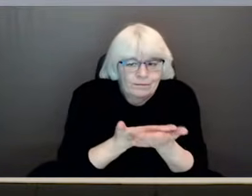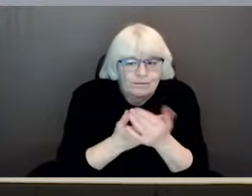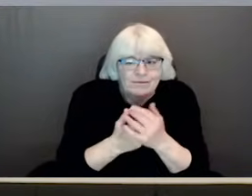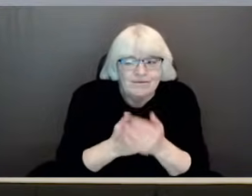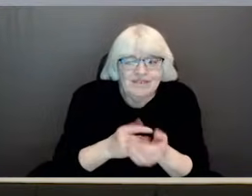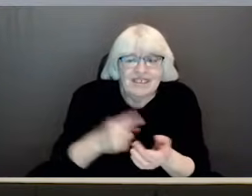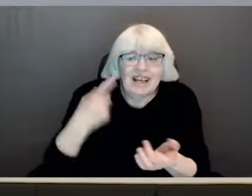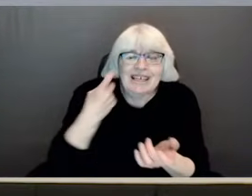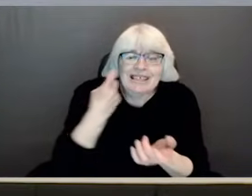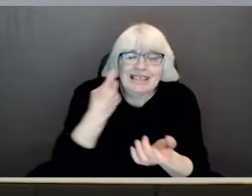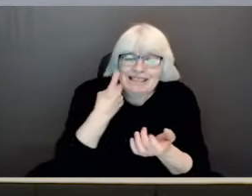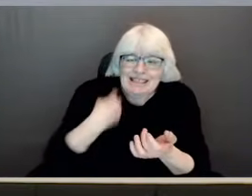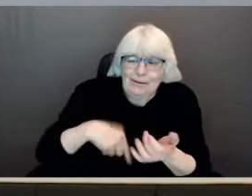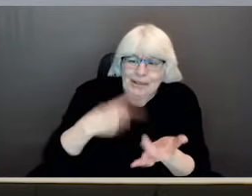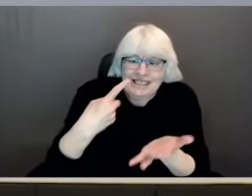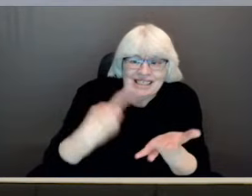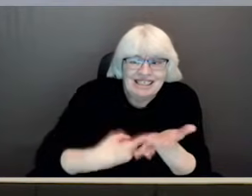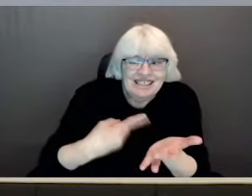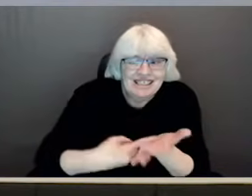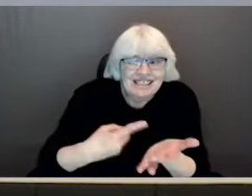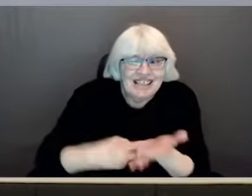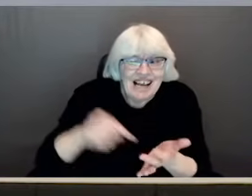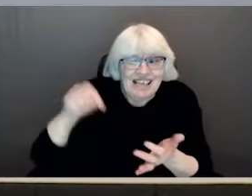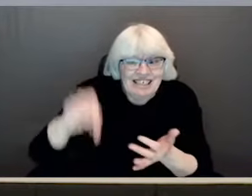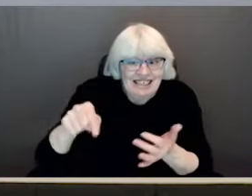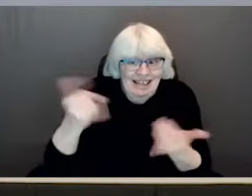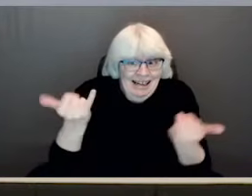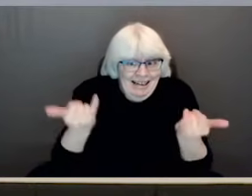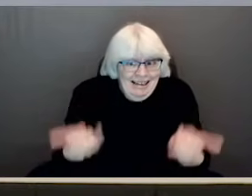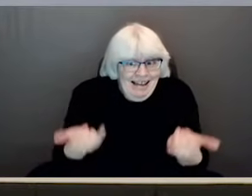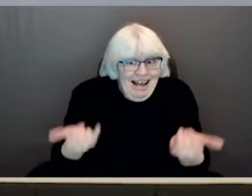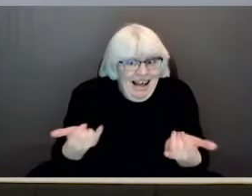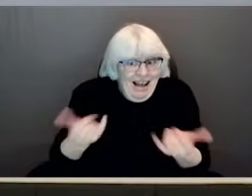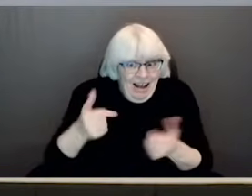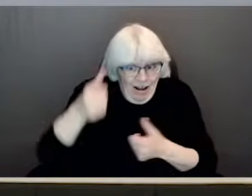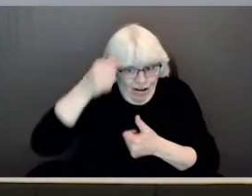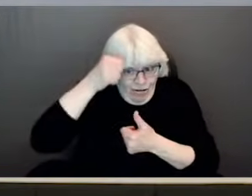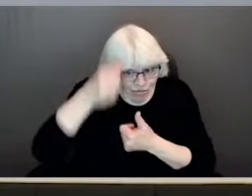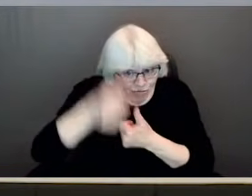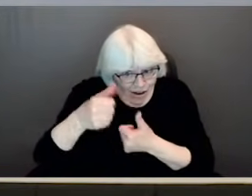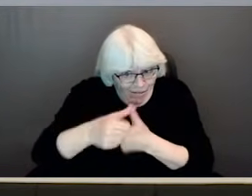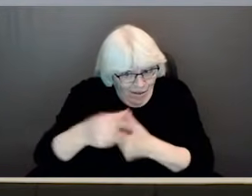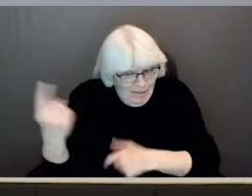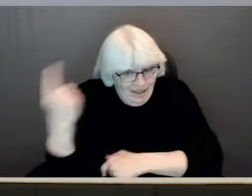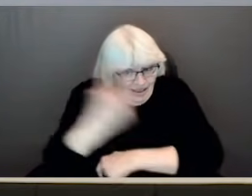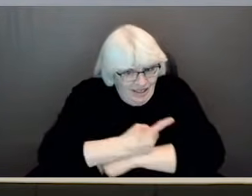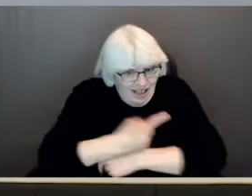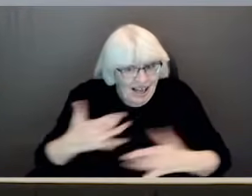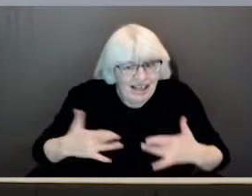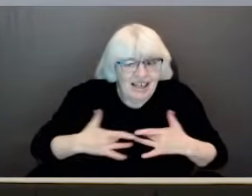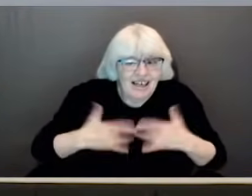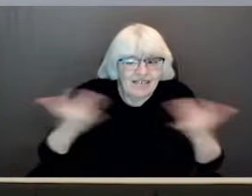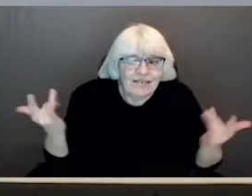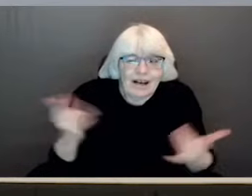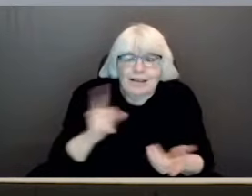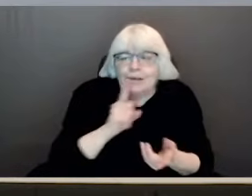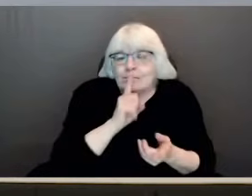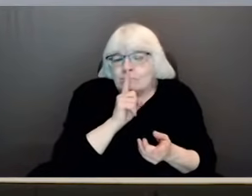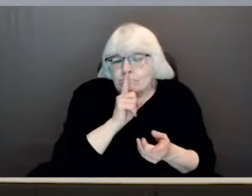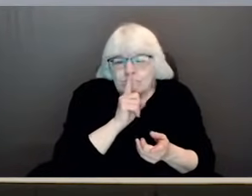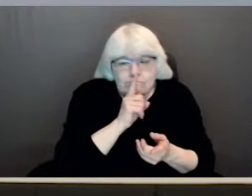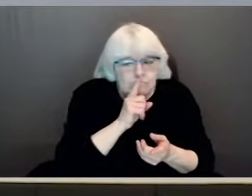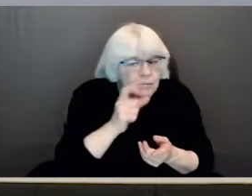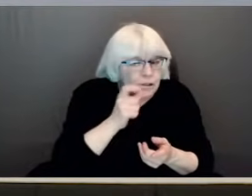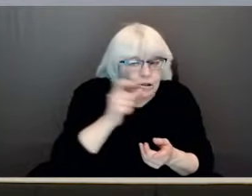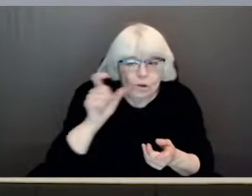services might fit. And just in terms of the future, a question we've all asked many times, and the